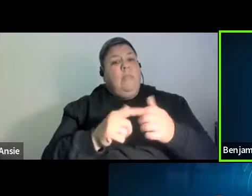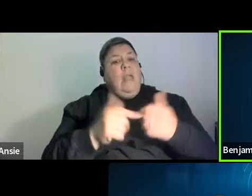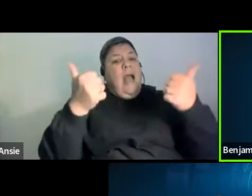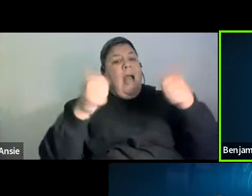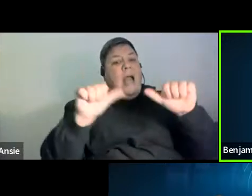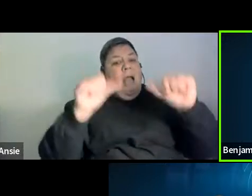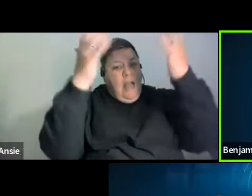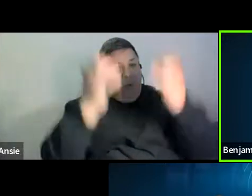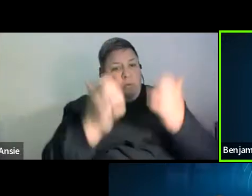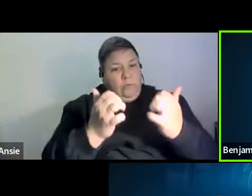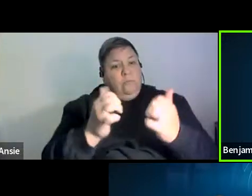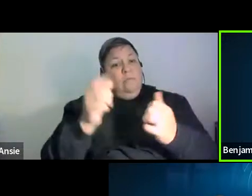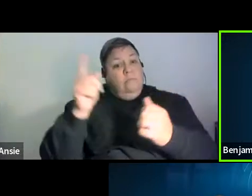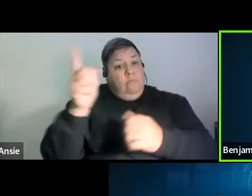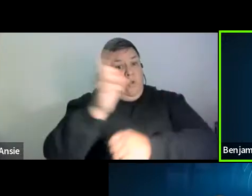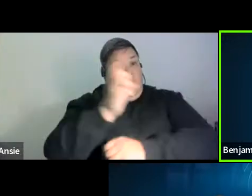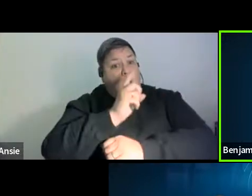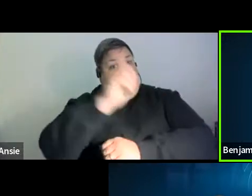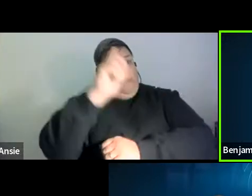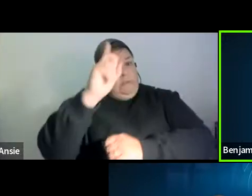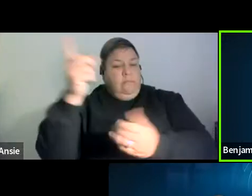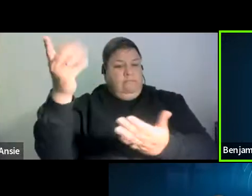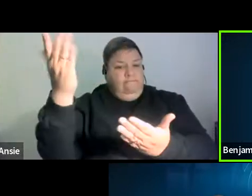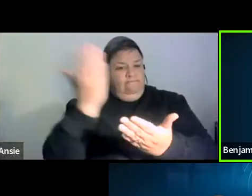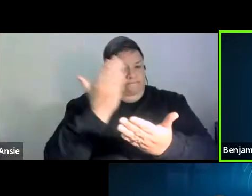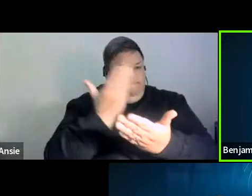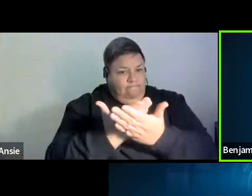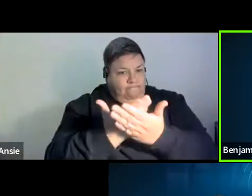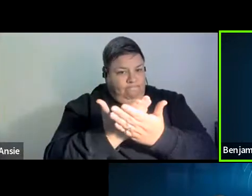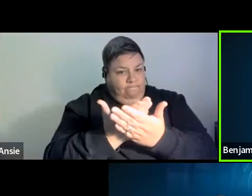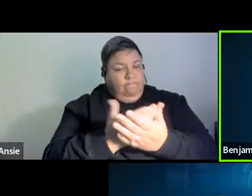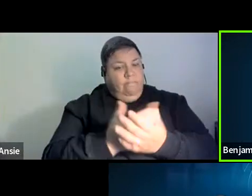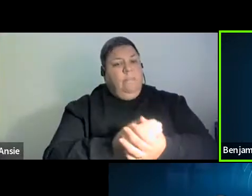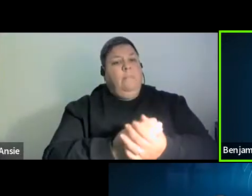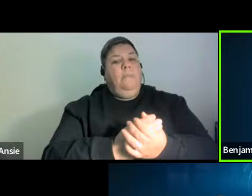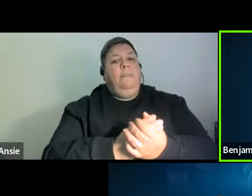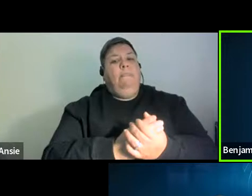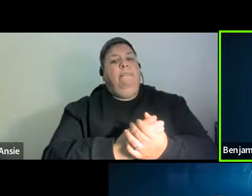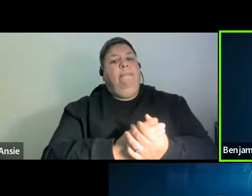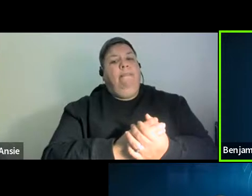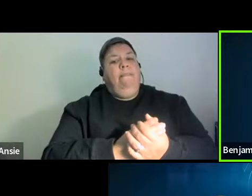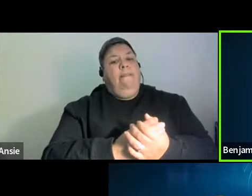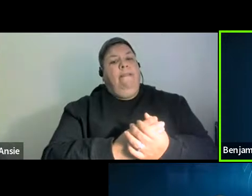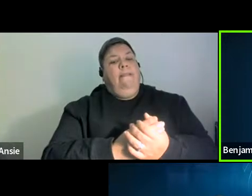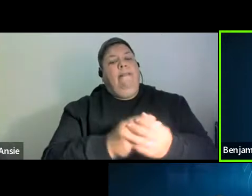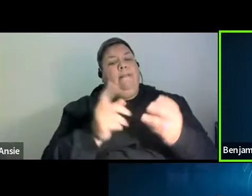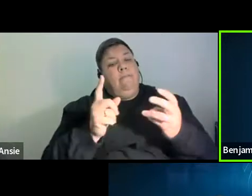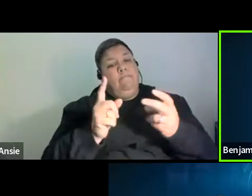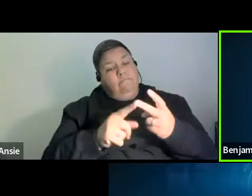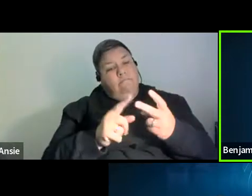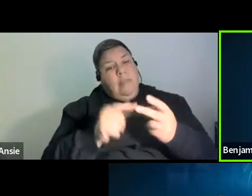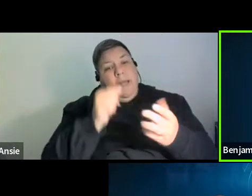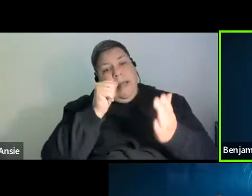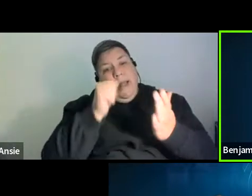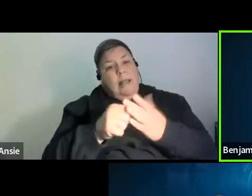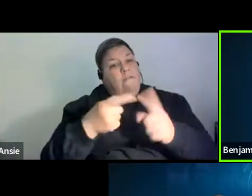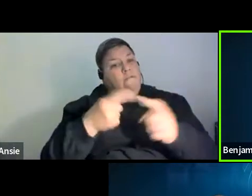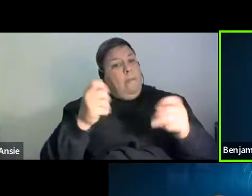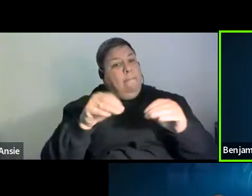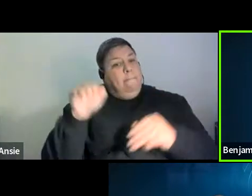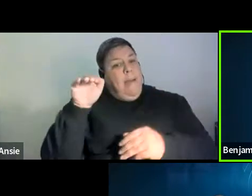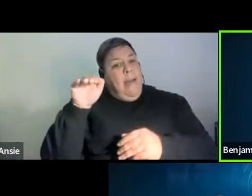officer that indicates the name and the address of the institution. We also require a letter from the bank with a bank